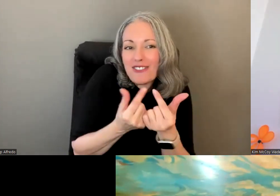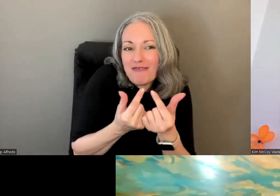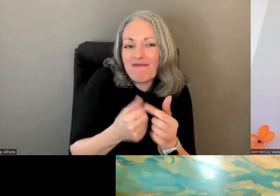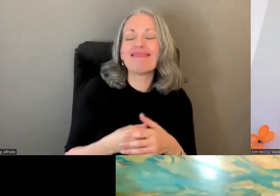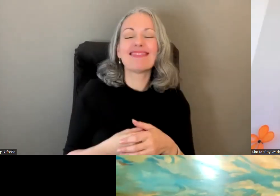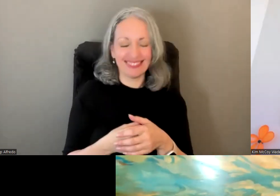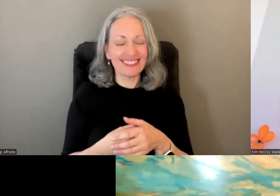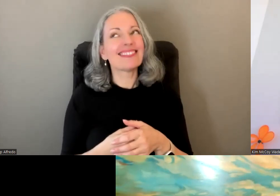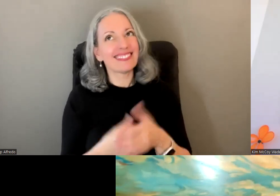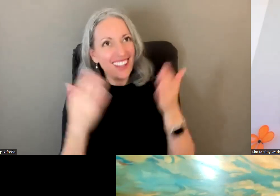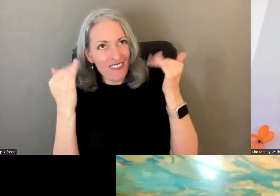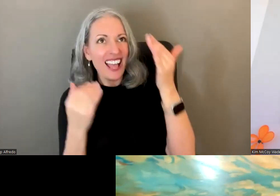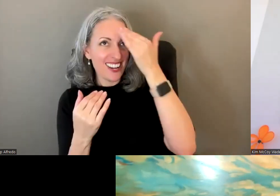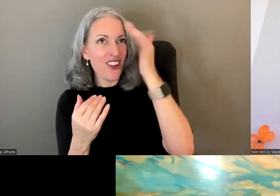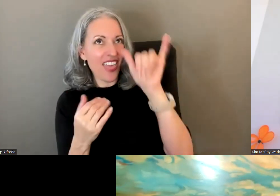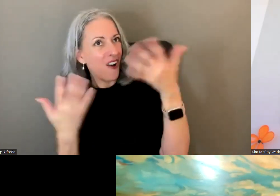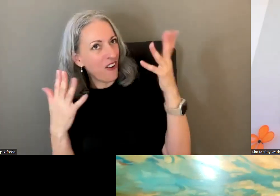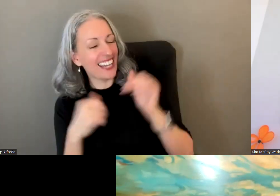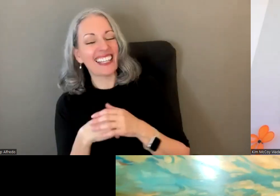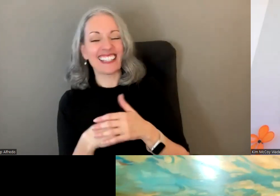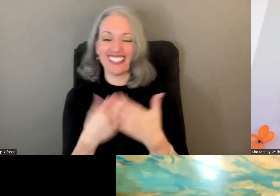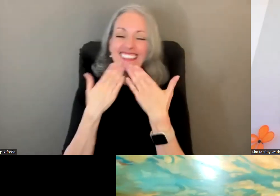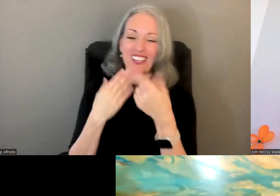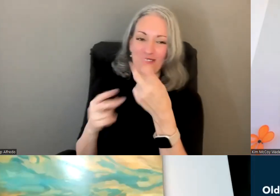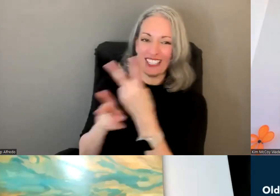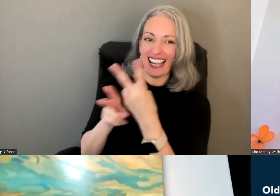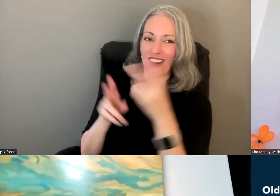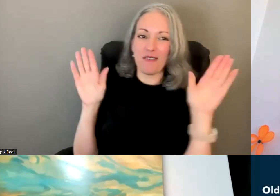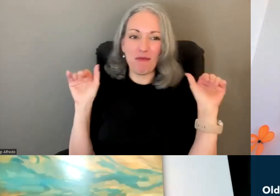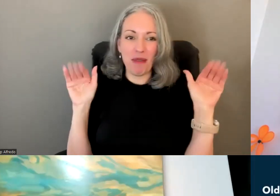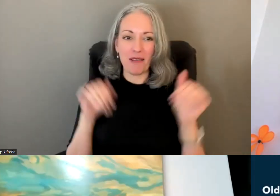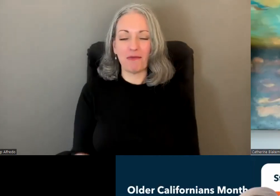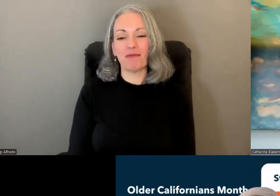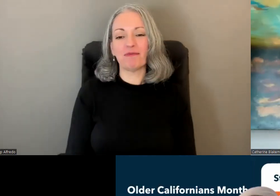it. Thank you. All. All the Take best. care, Kim. Bye.